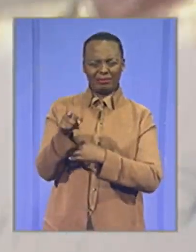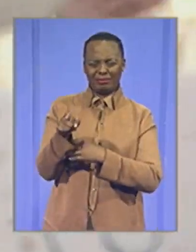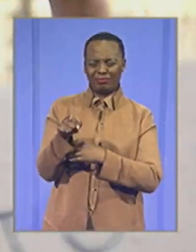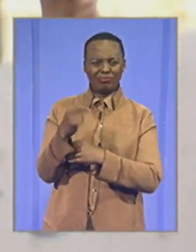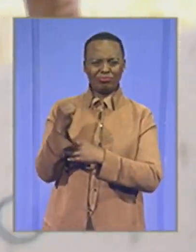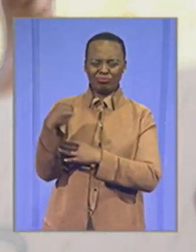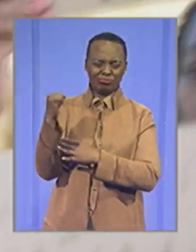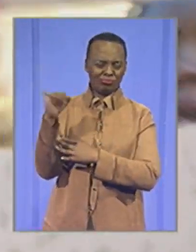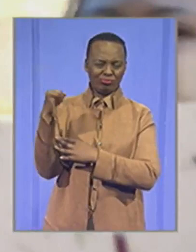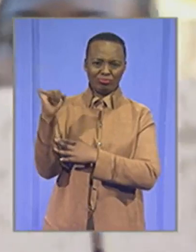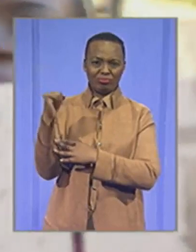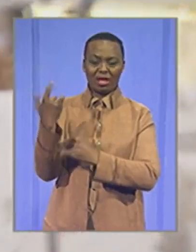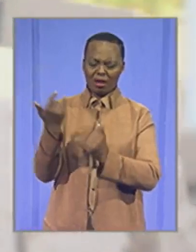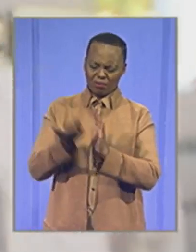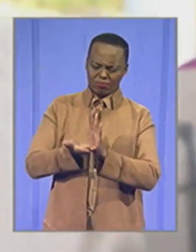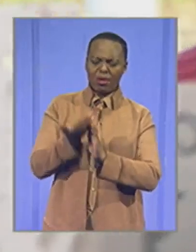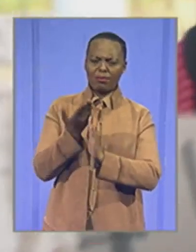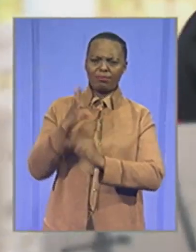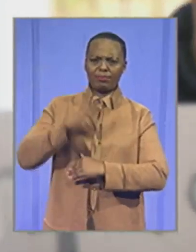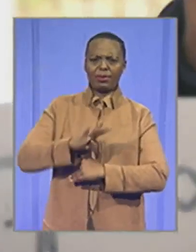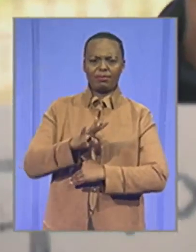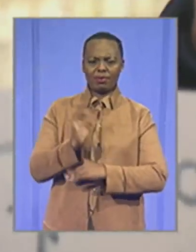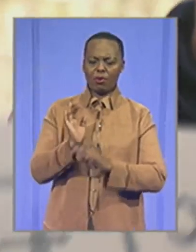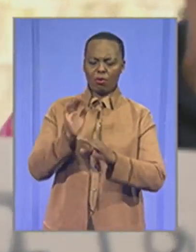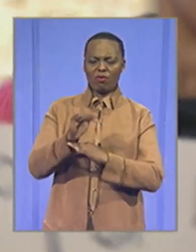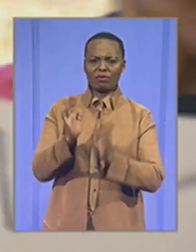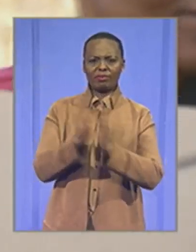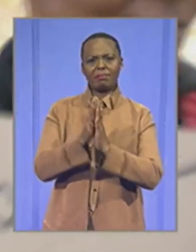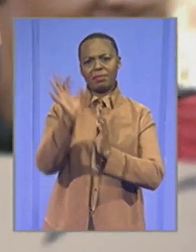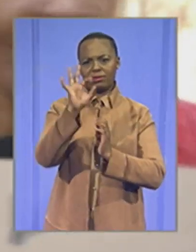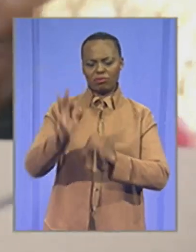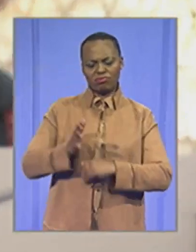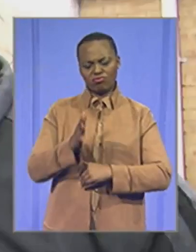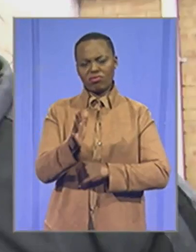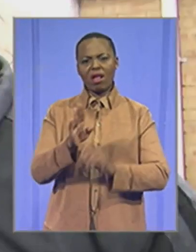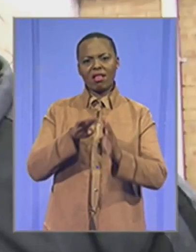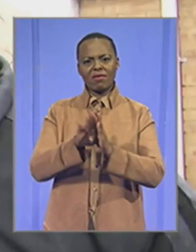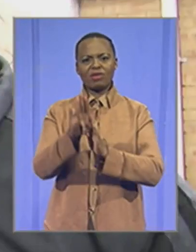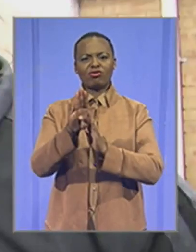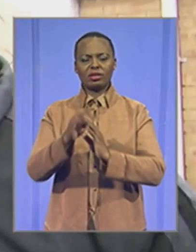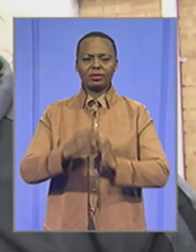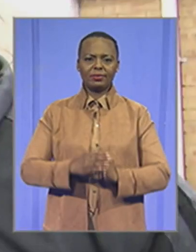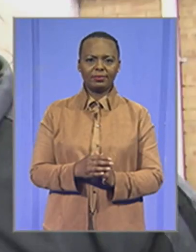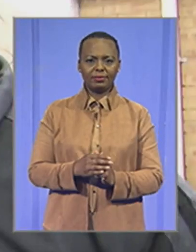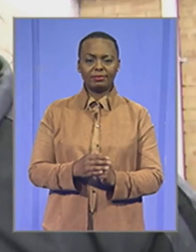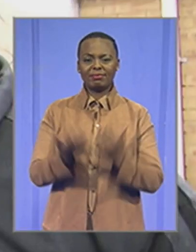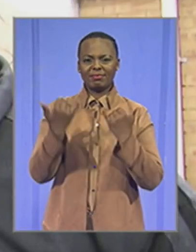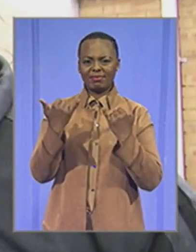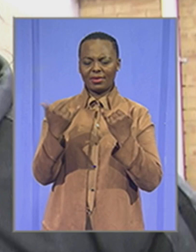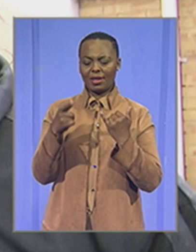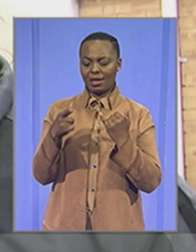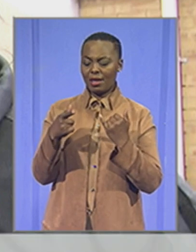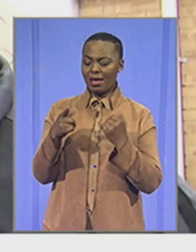neela motlhatlhoso wa tuelo e kwa godimo ga dipersente tse 10 tsa inflation. The main issue is only salary.